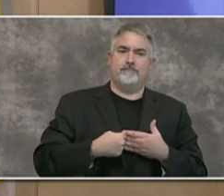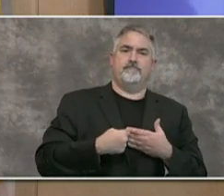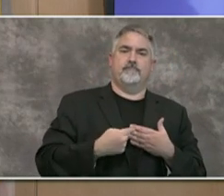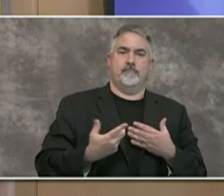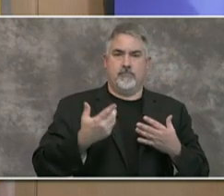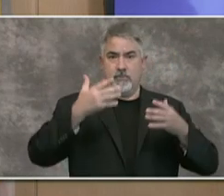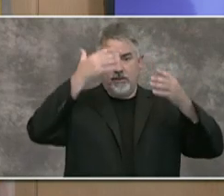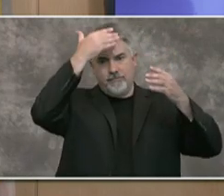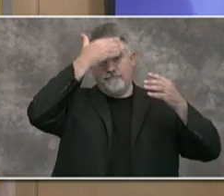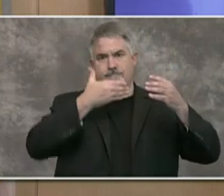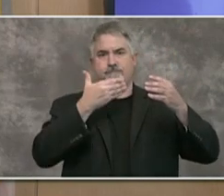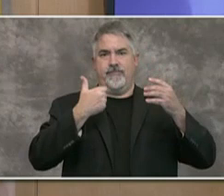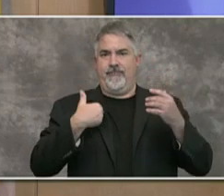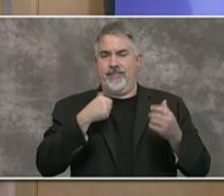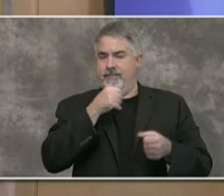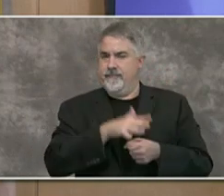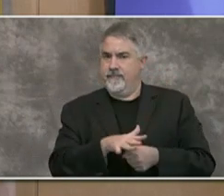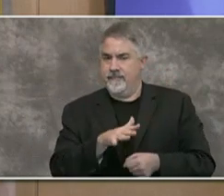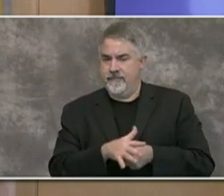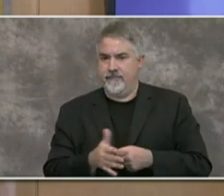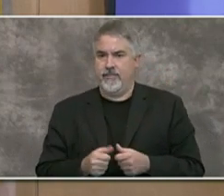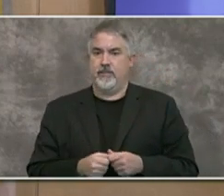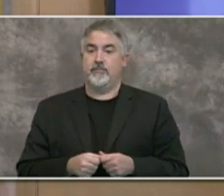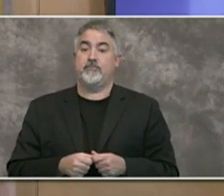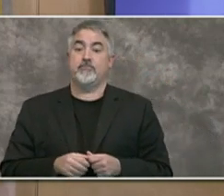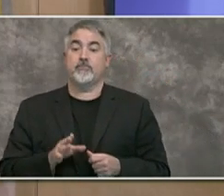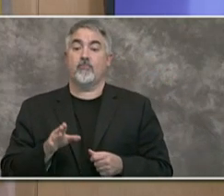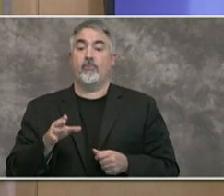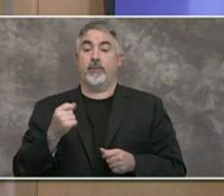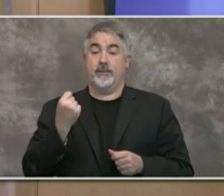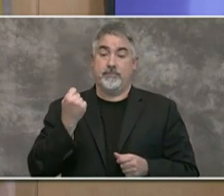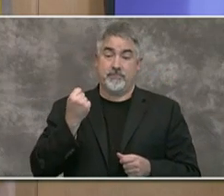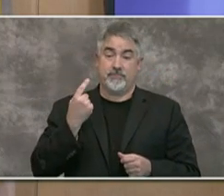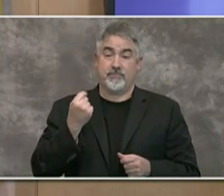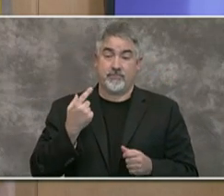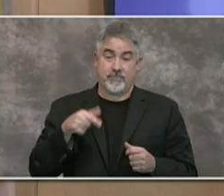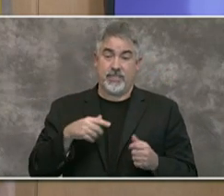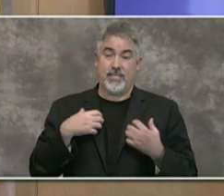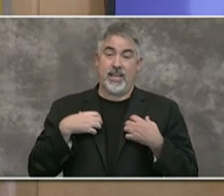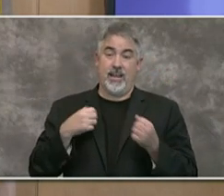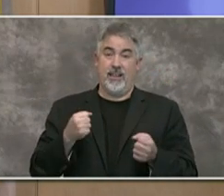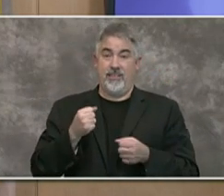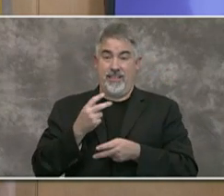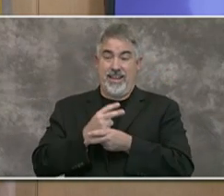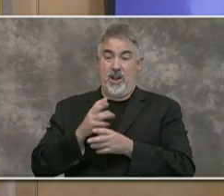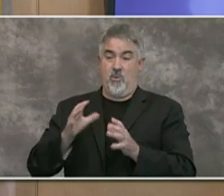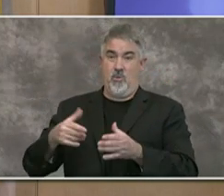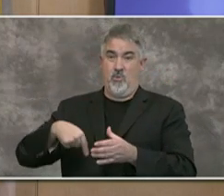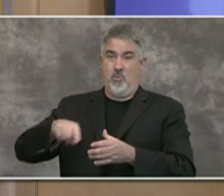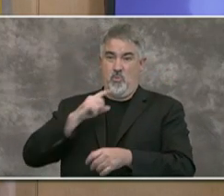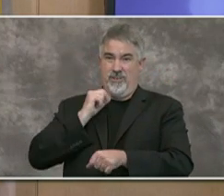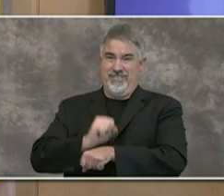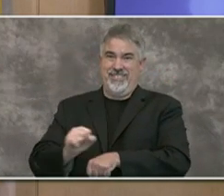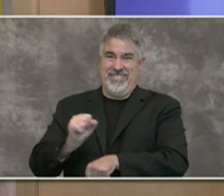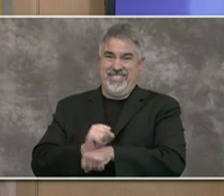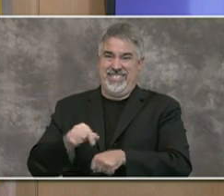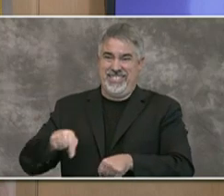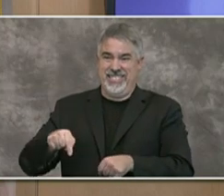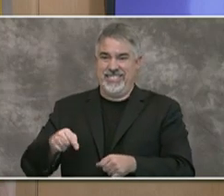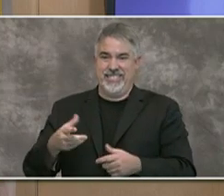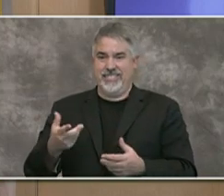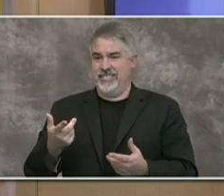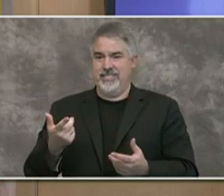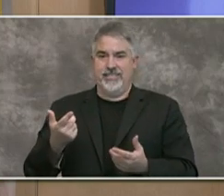Dr. McDonald said, for the healthcare workers that are doing a procedure that could produce an aerosolized